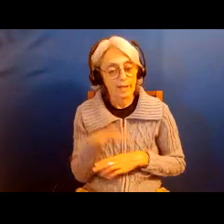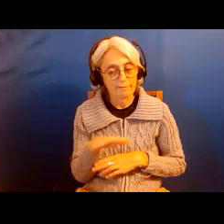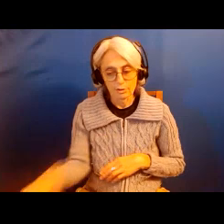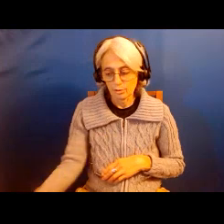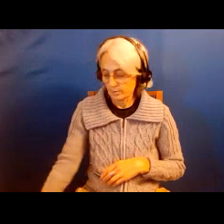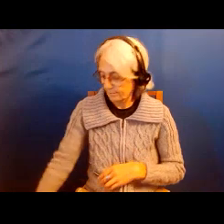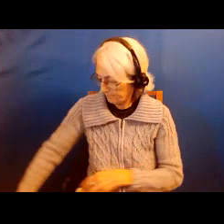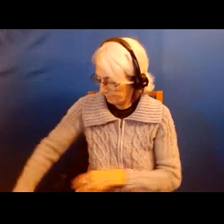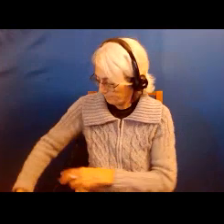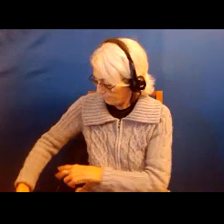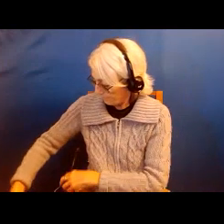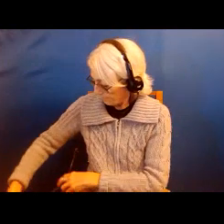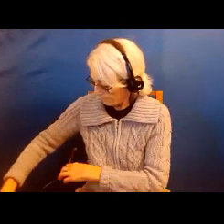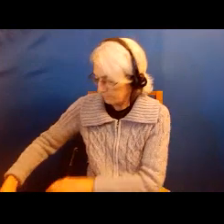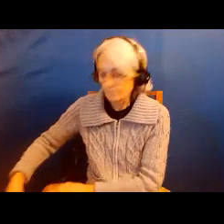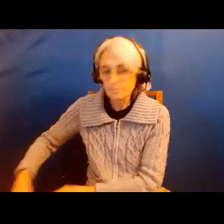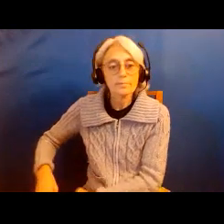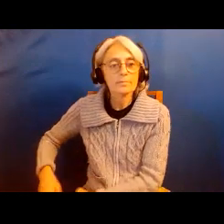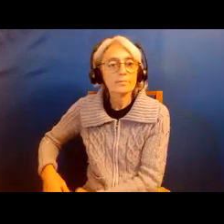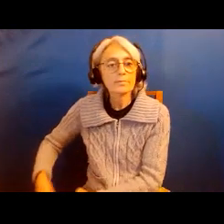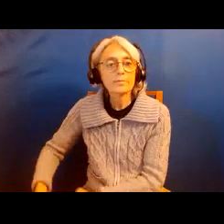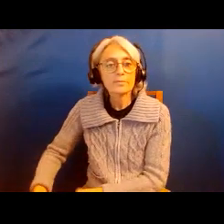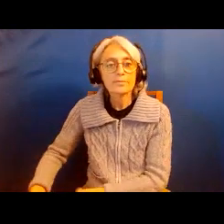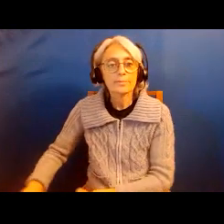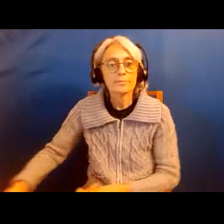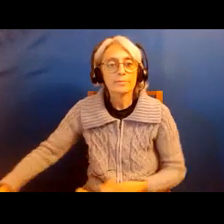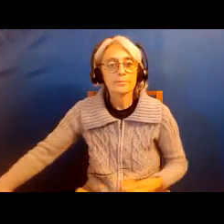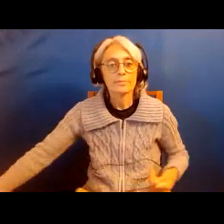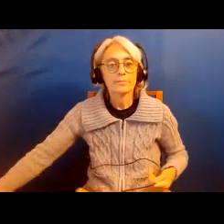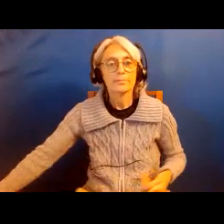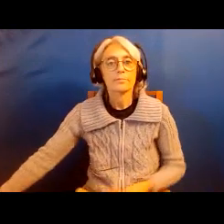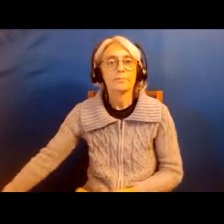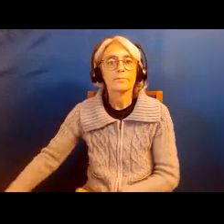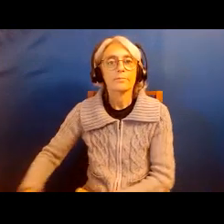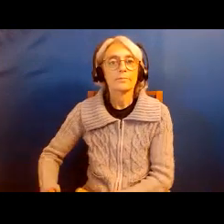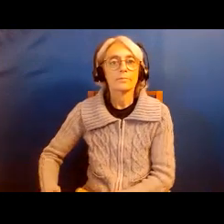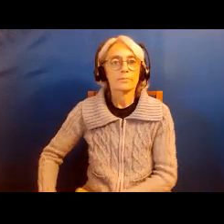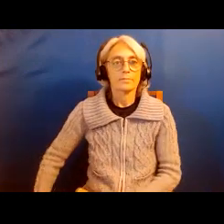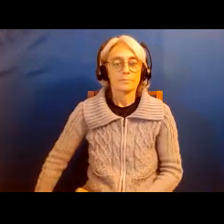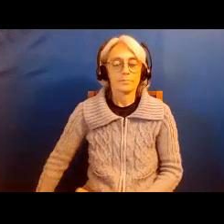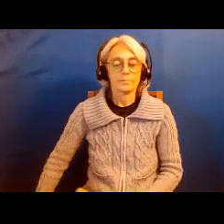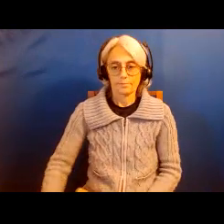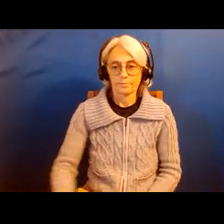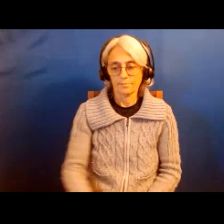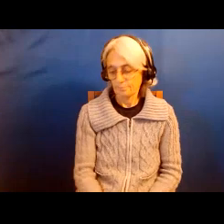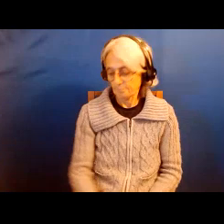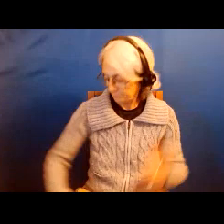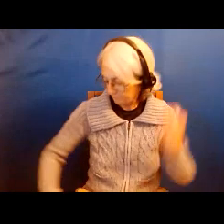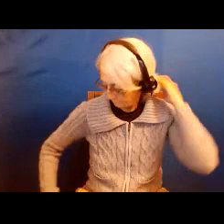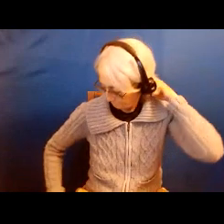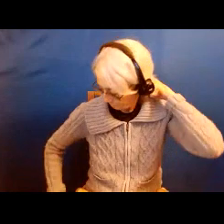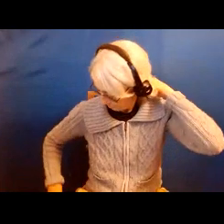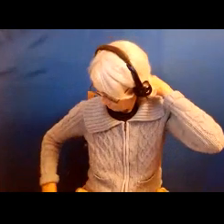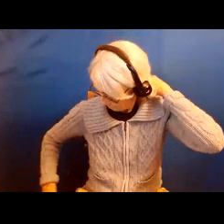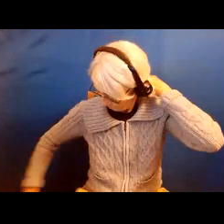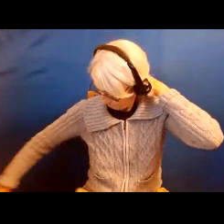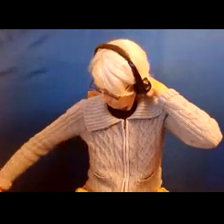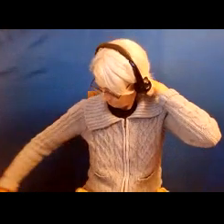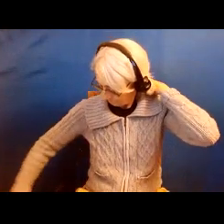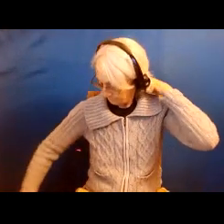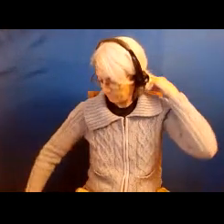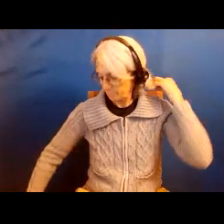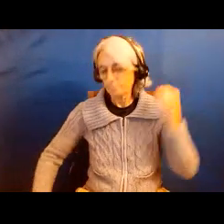you, Alika. And good afternoon, commissioners. Thank you for the opportunity to present an update to the Aeronautics